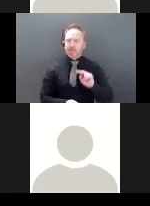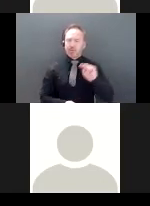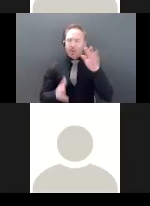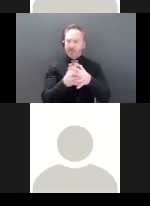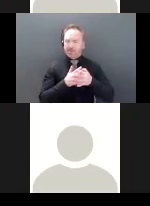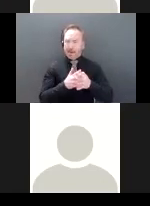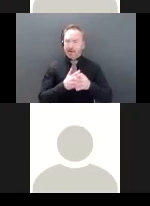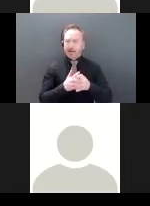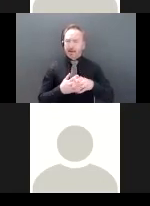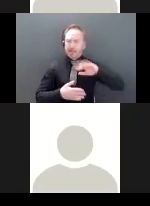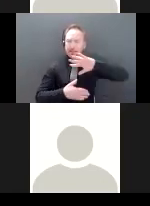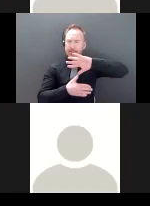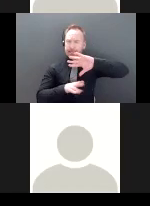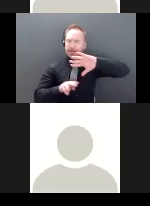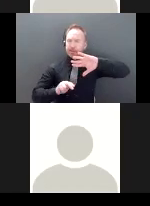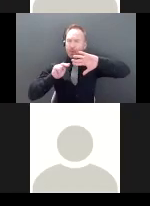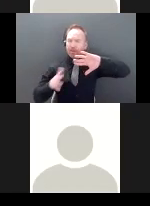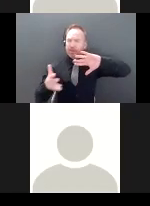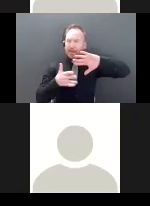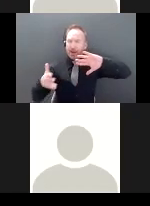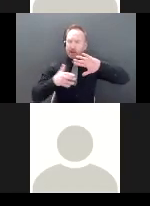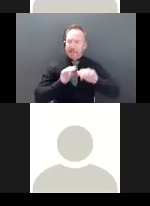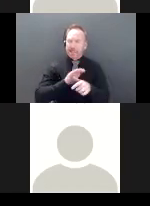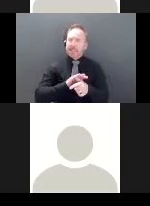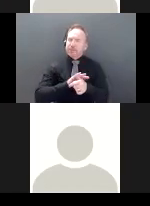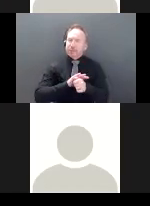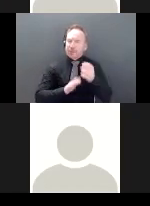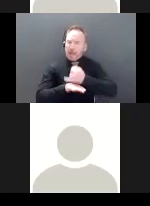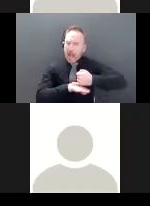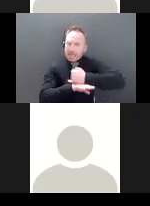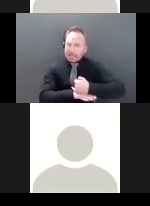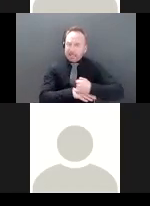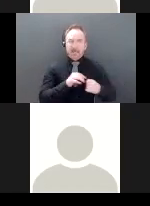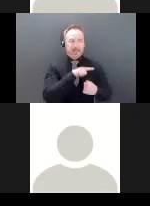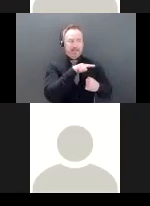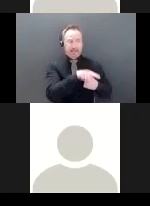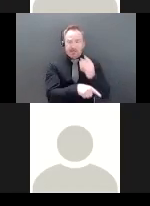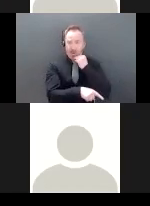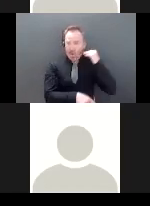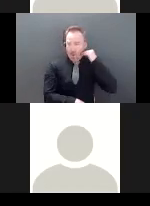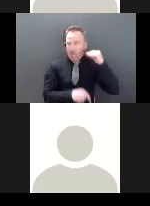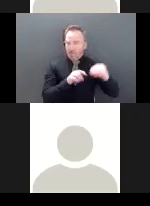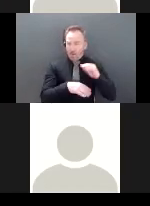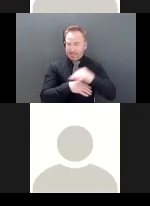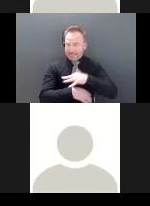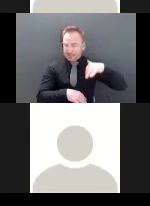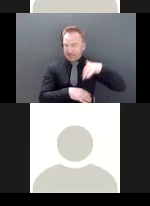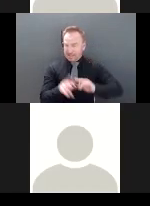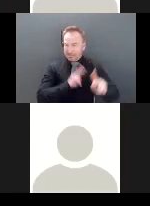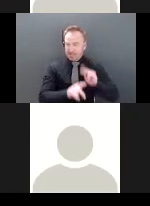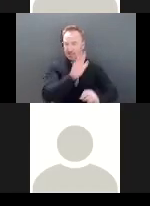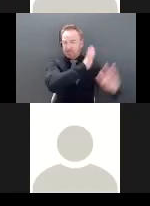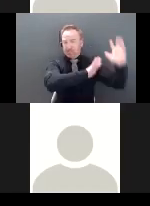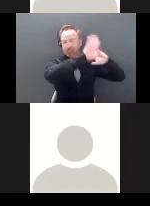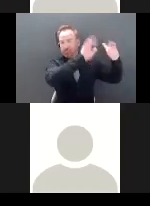home to many Indigenous peoples who have lived here for tens of thousands of years and continue to live here. As settlers, immigrants, and descendants, and as